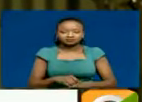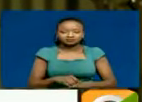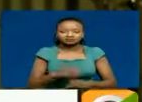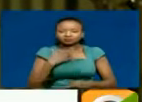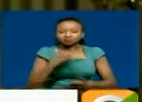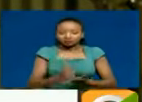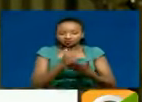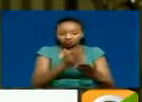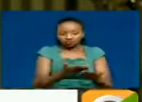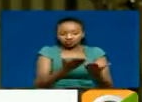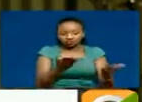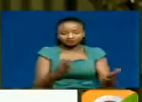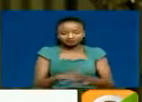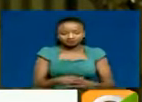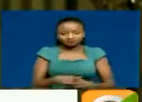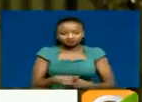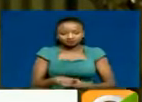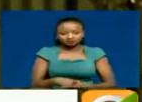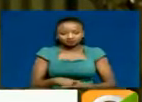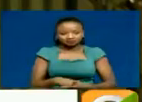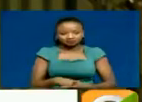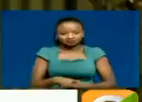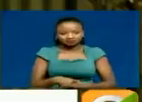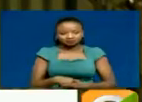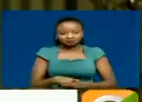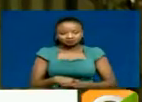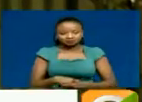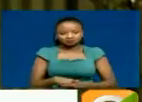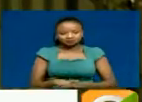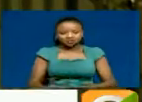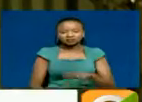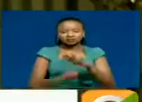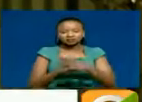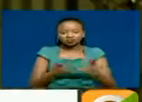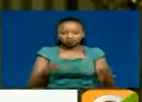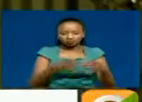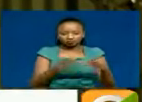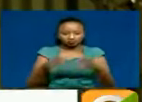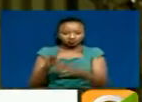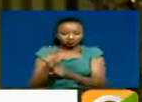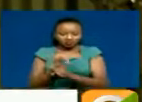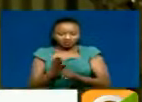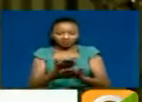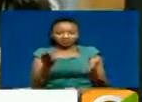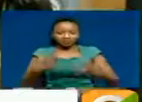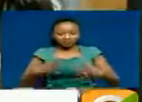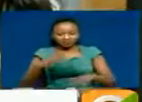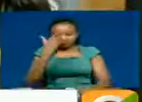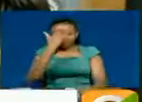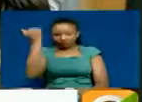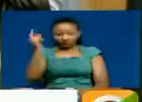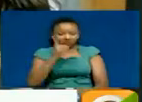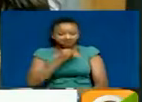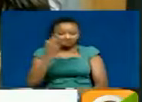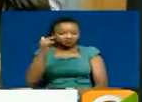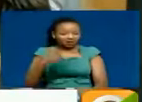help the underdog, you know. I wanted to lift communities that are forgotten, those marginalized communities, because that